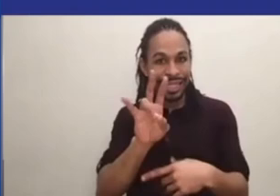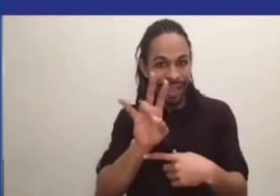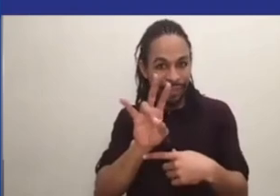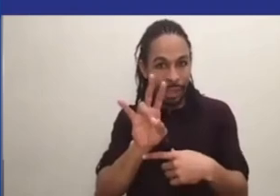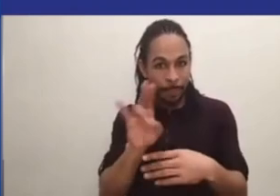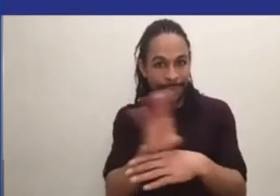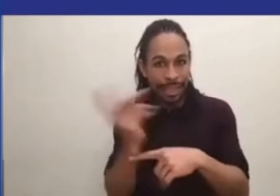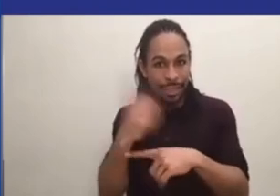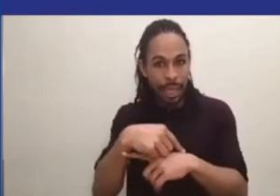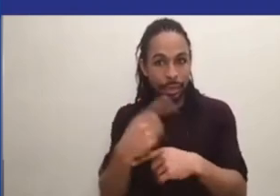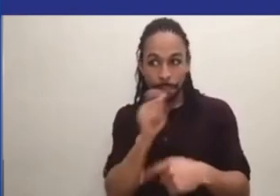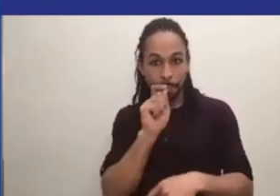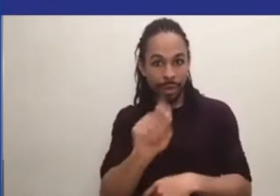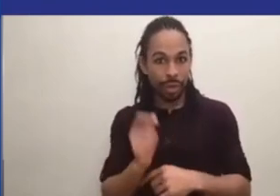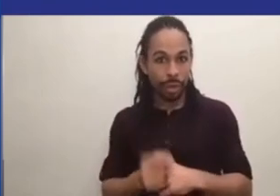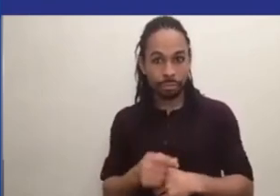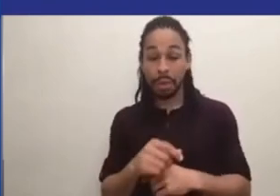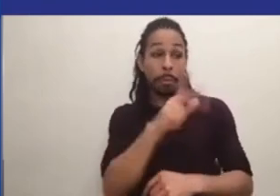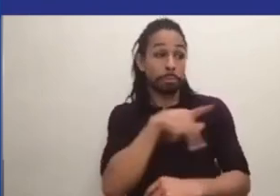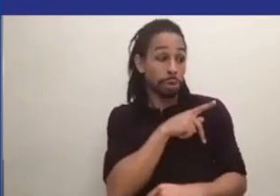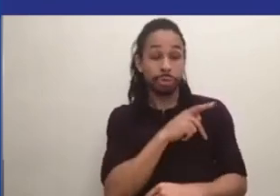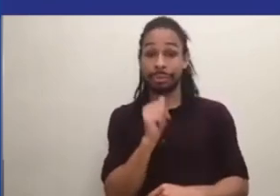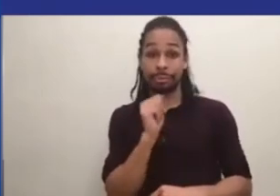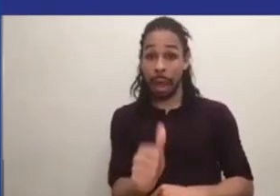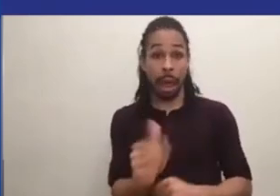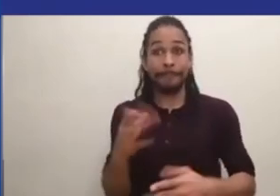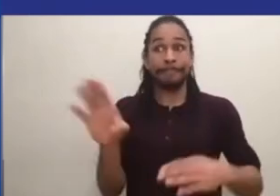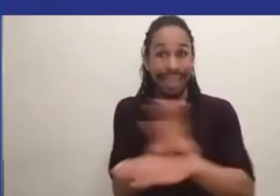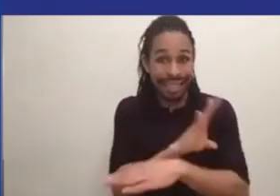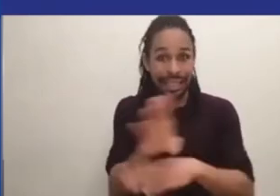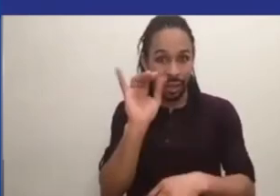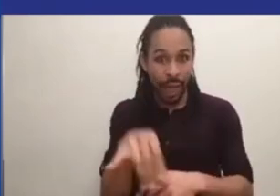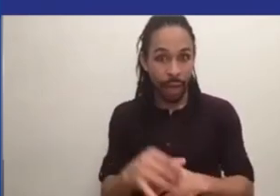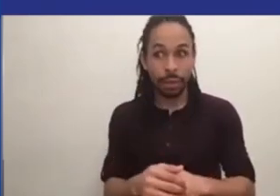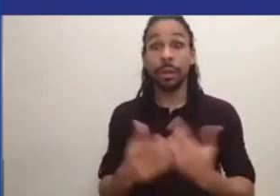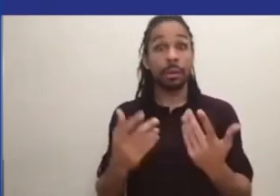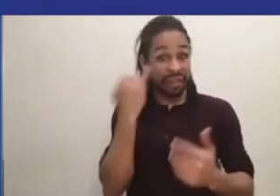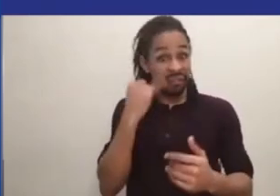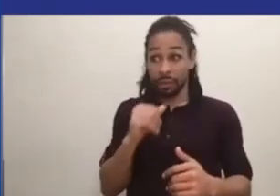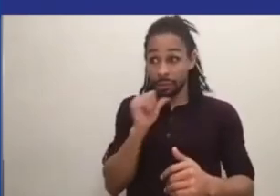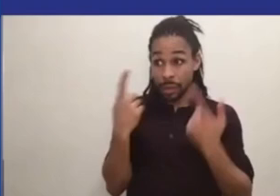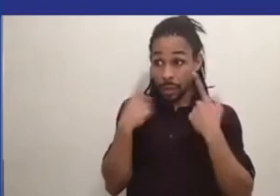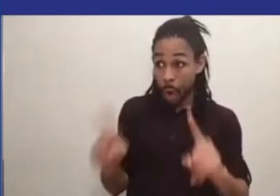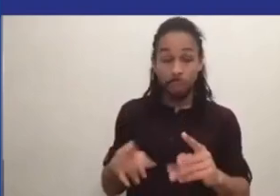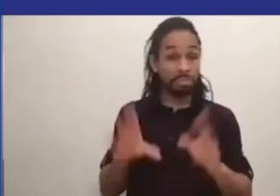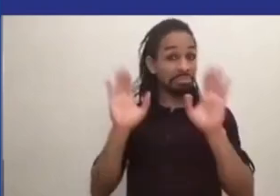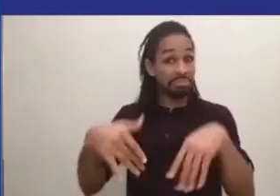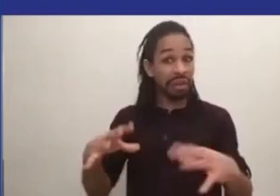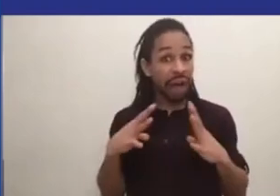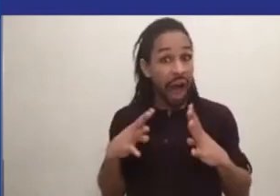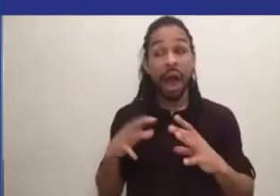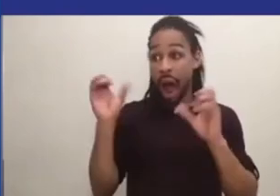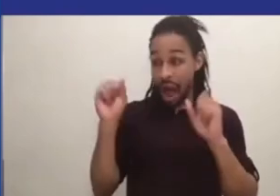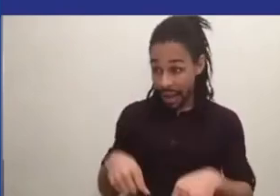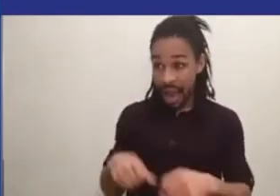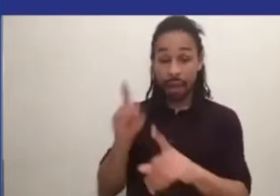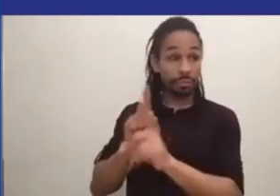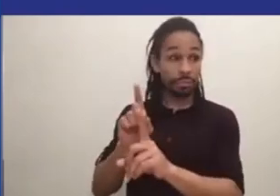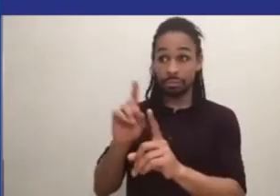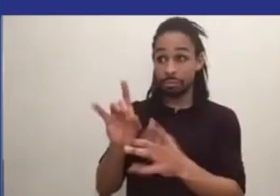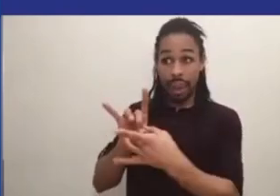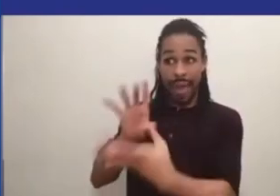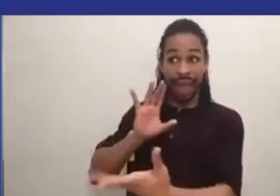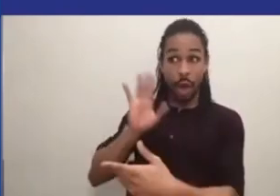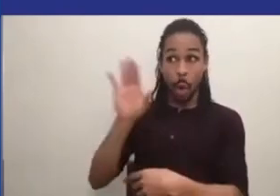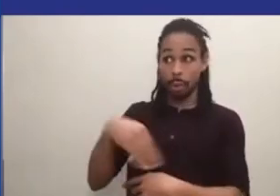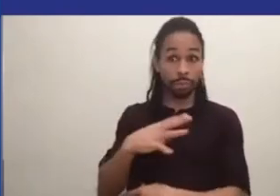this doesn't work for you, thank you so much, I'm gonna pass at this time. And you have to learn sometimes to walk away from things that don't work for you.